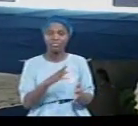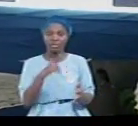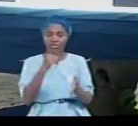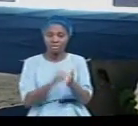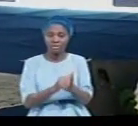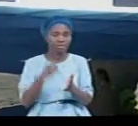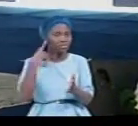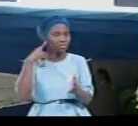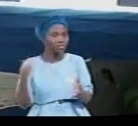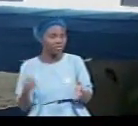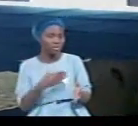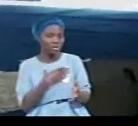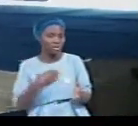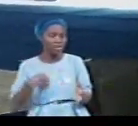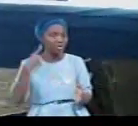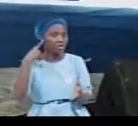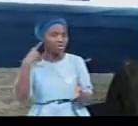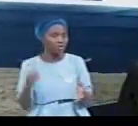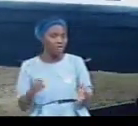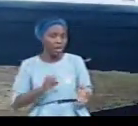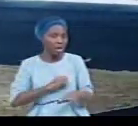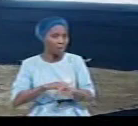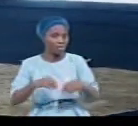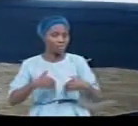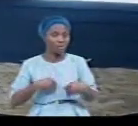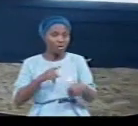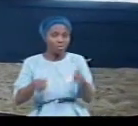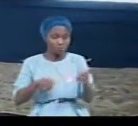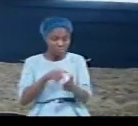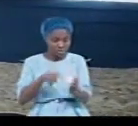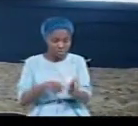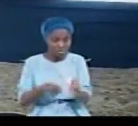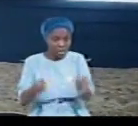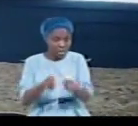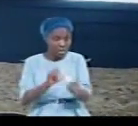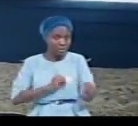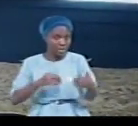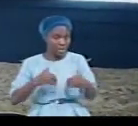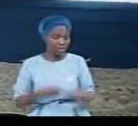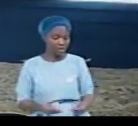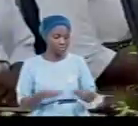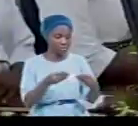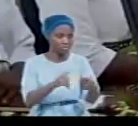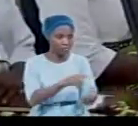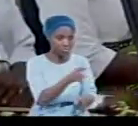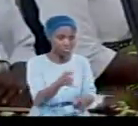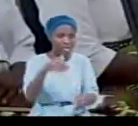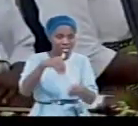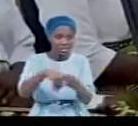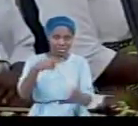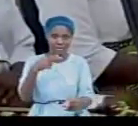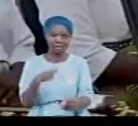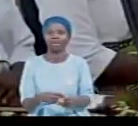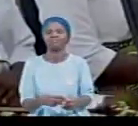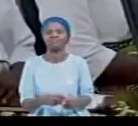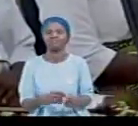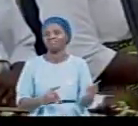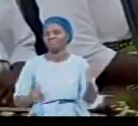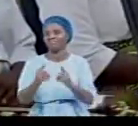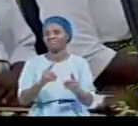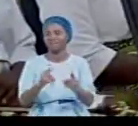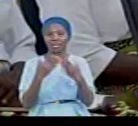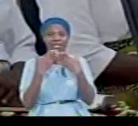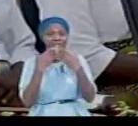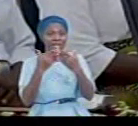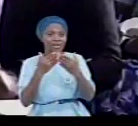such as I have, give I thee in the name. Thank God I have the name. I say, thank God